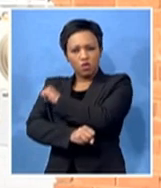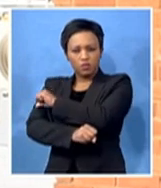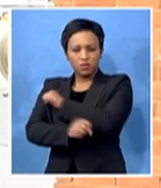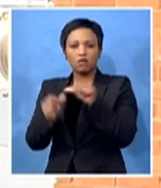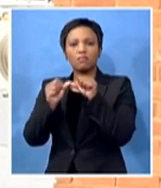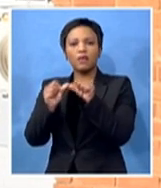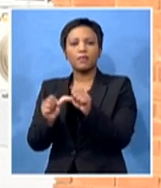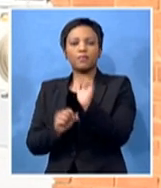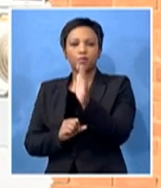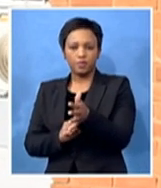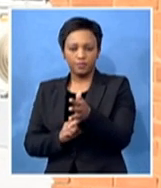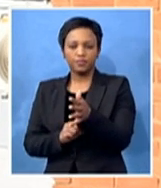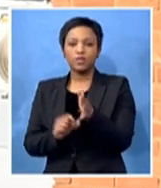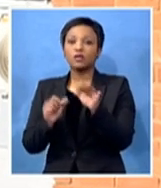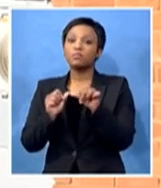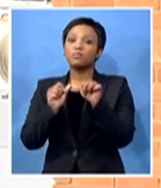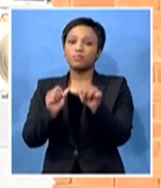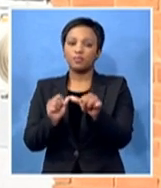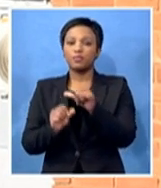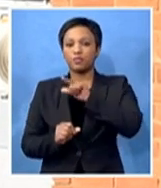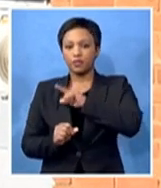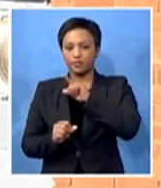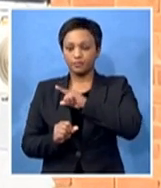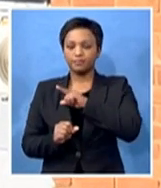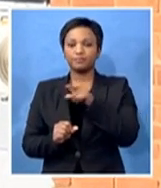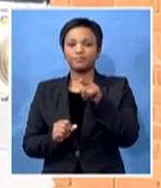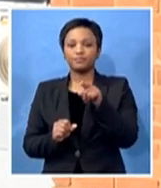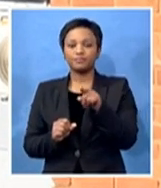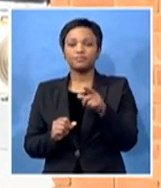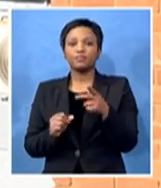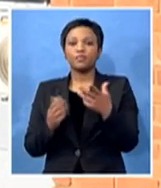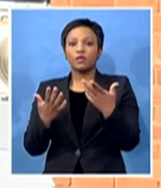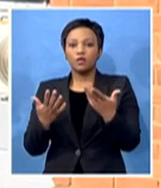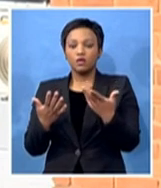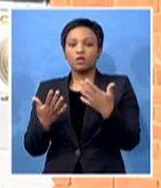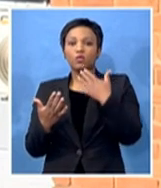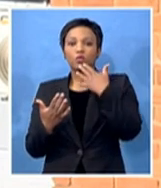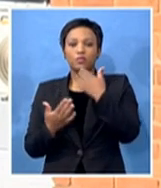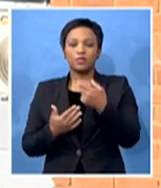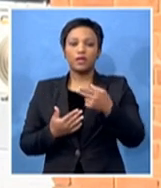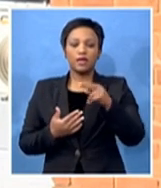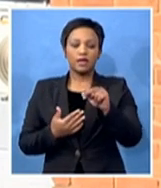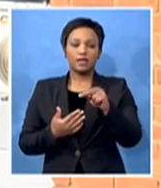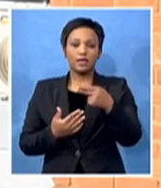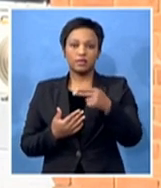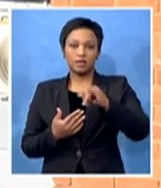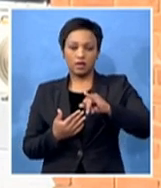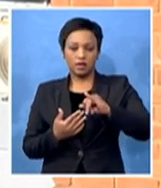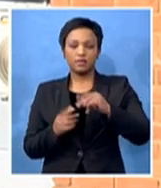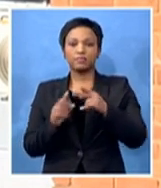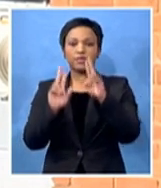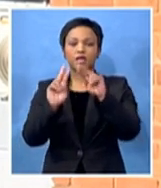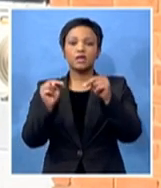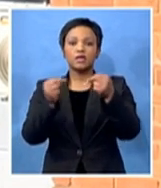is bringing the NHI, the National Health Insurance, will be easily